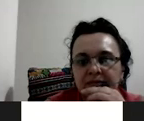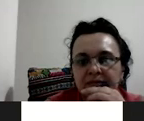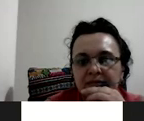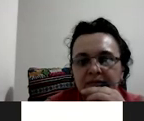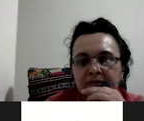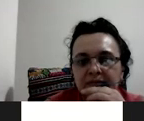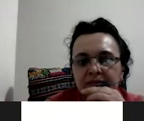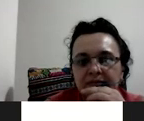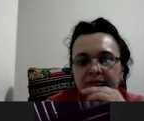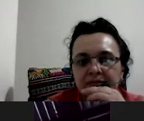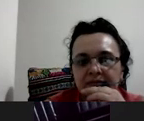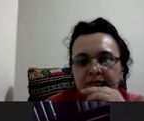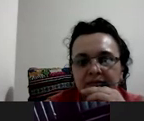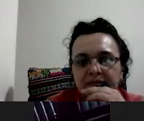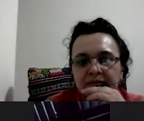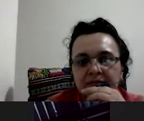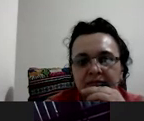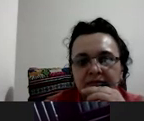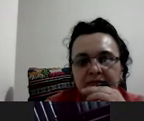types of cheese